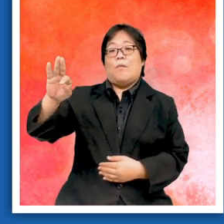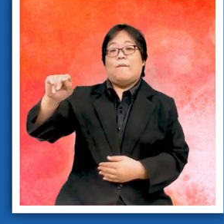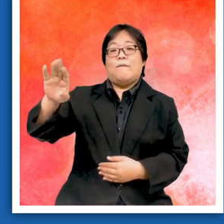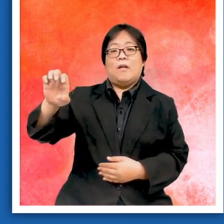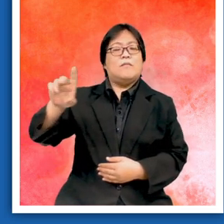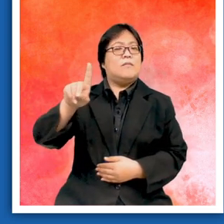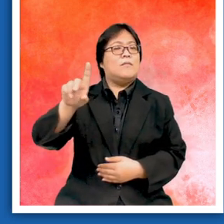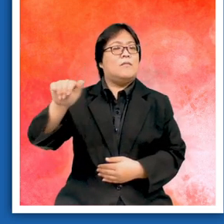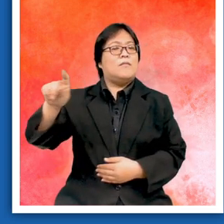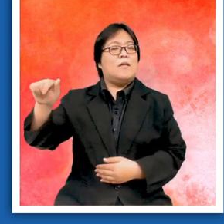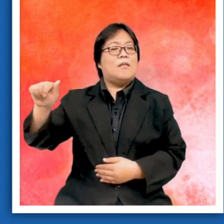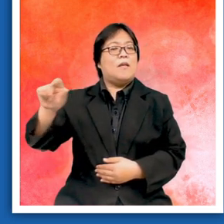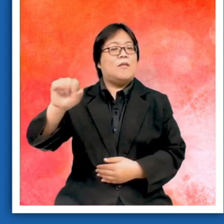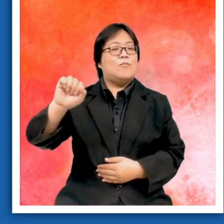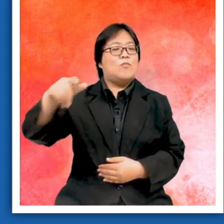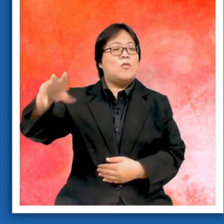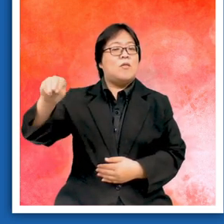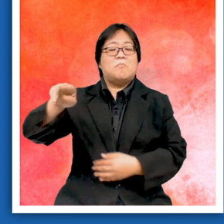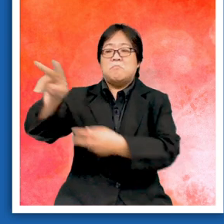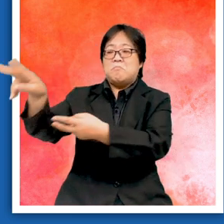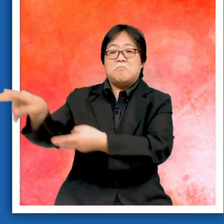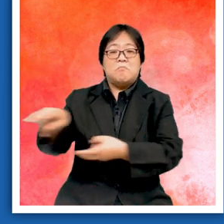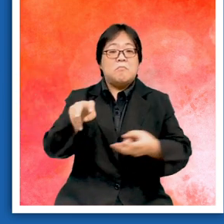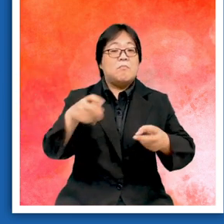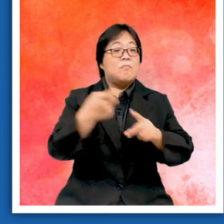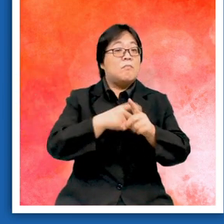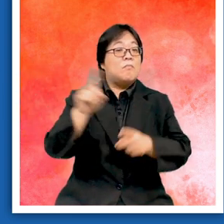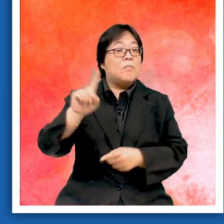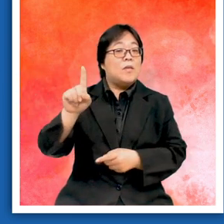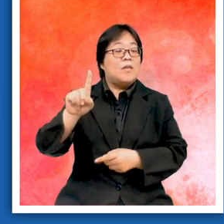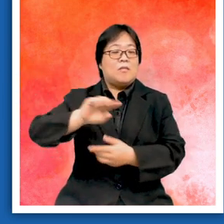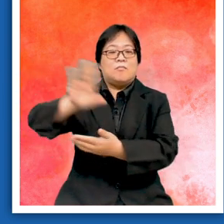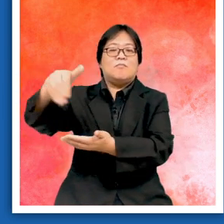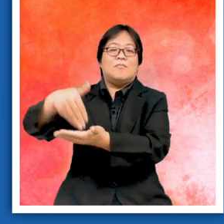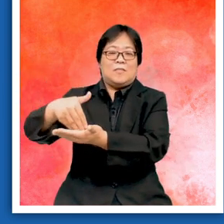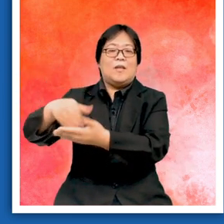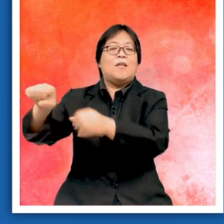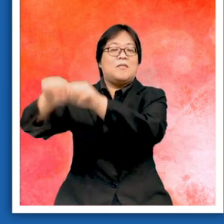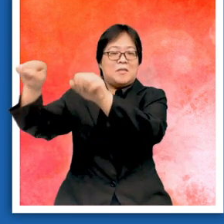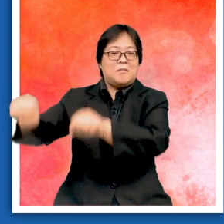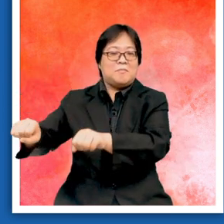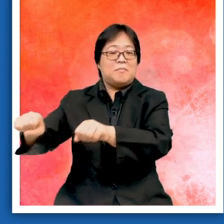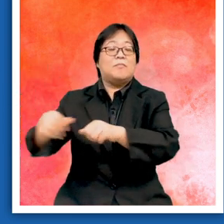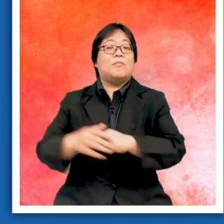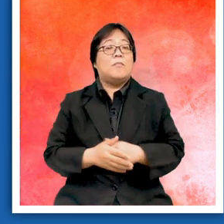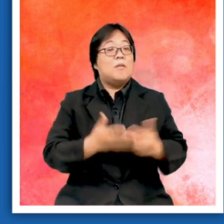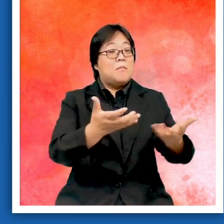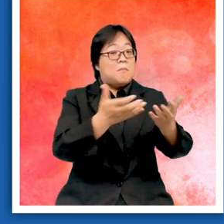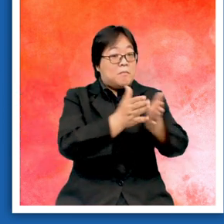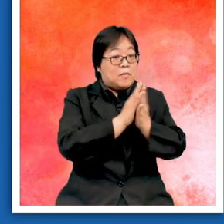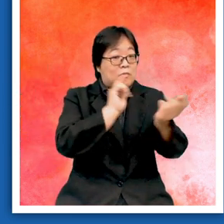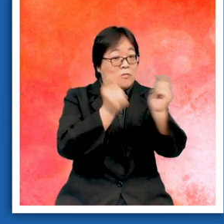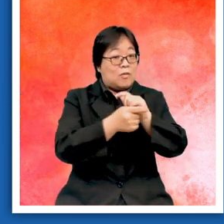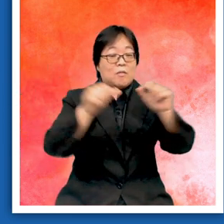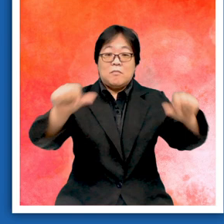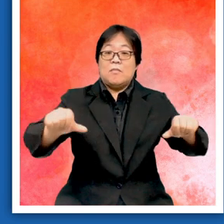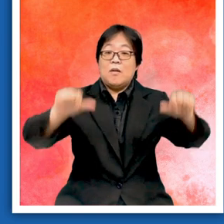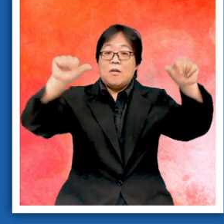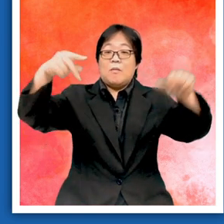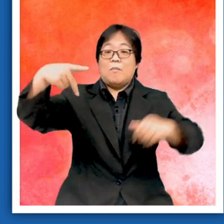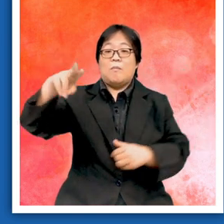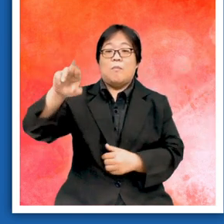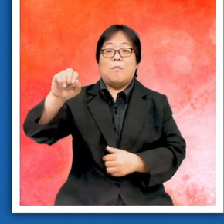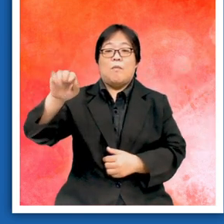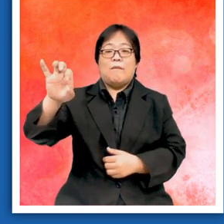The profile data on Spectrum is read from the central registration system for staff and students. To request for